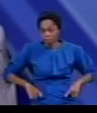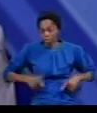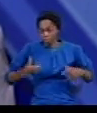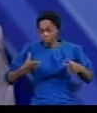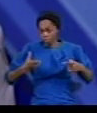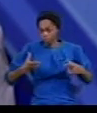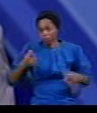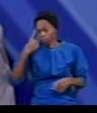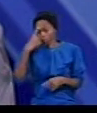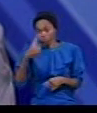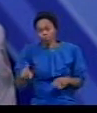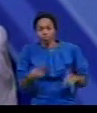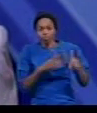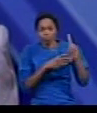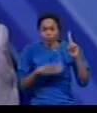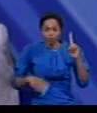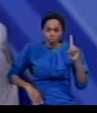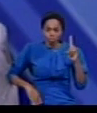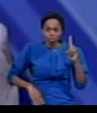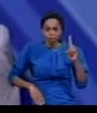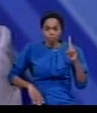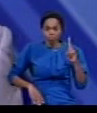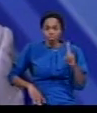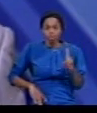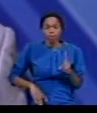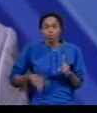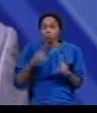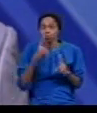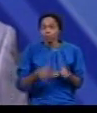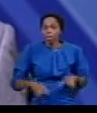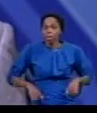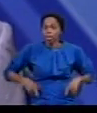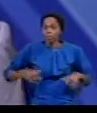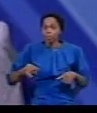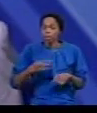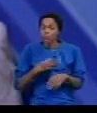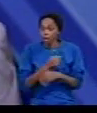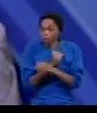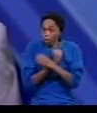living and loving Christ,